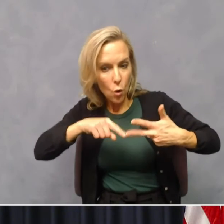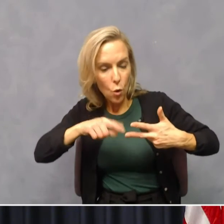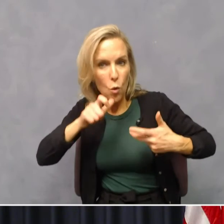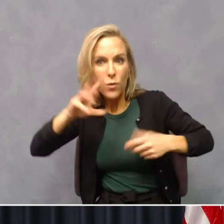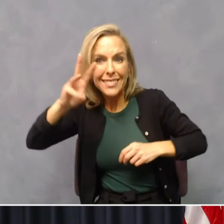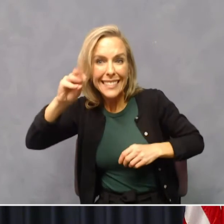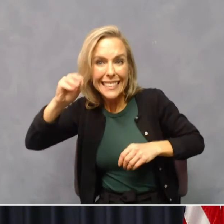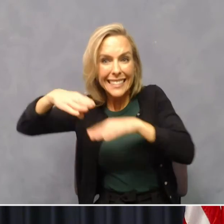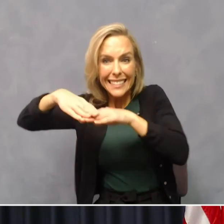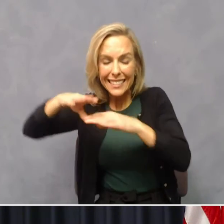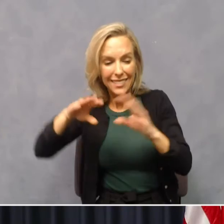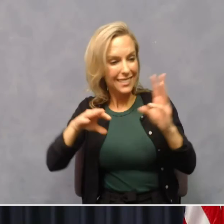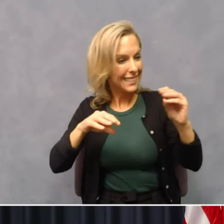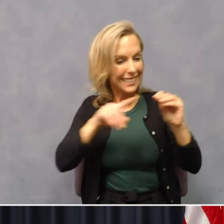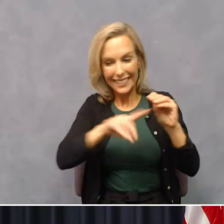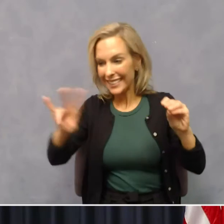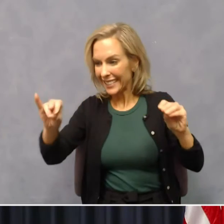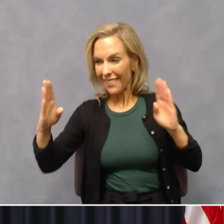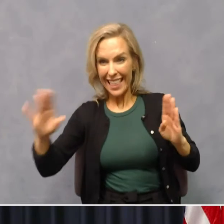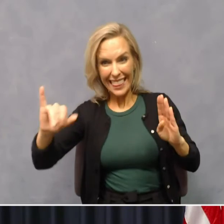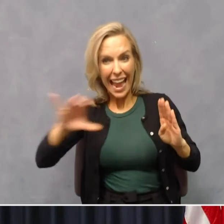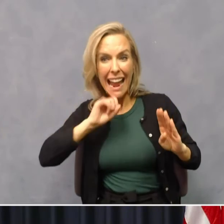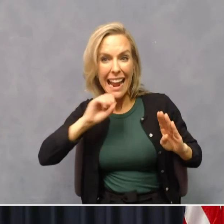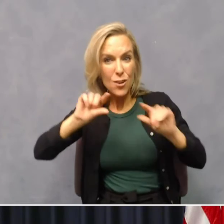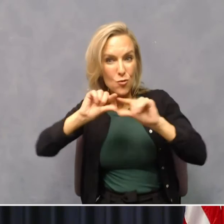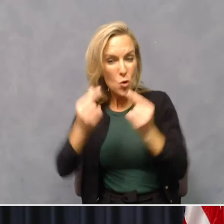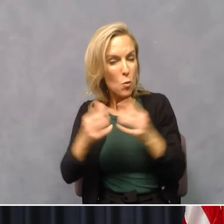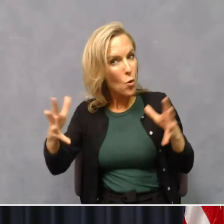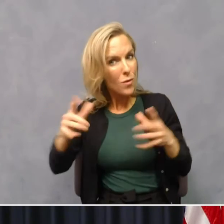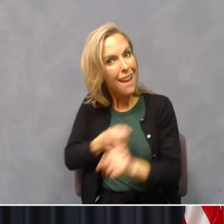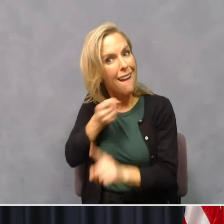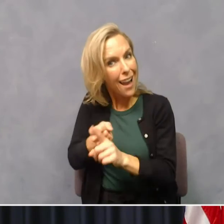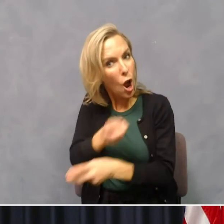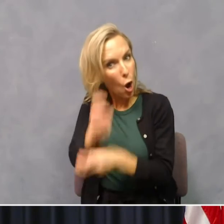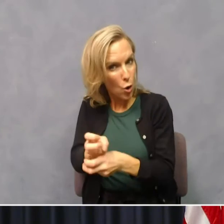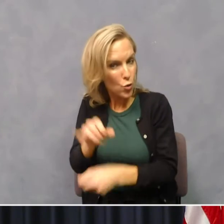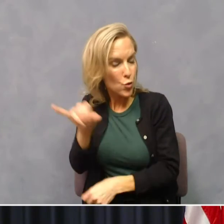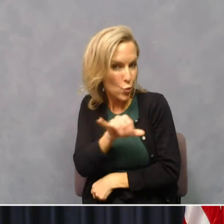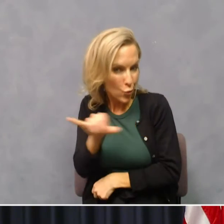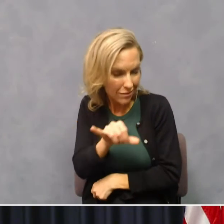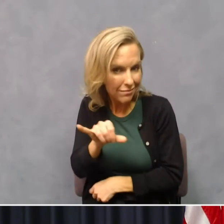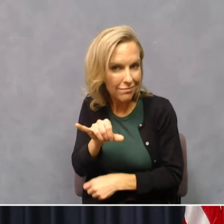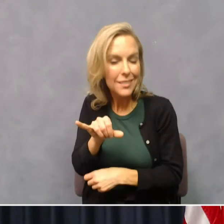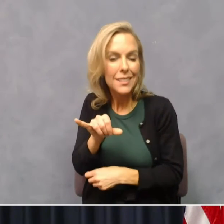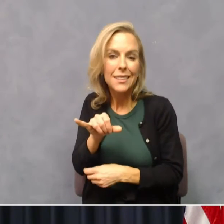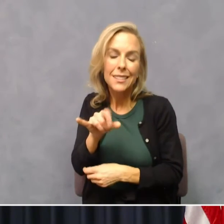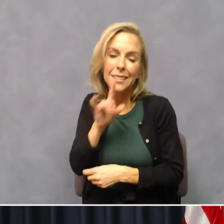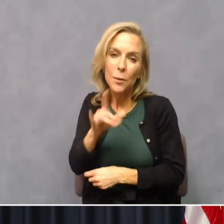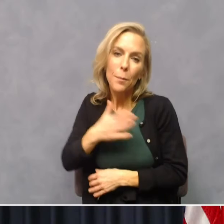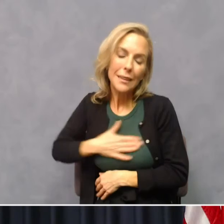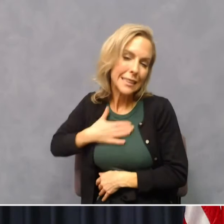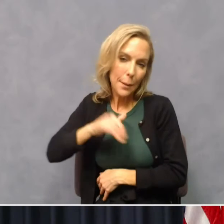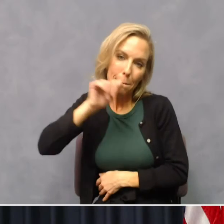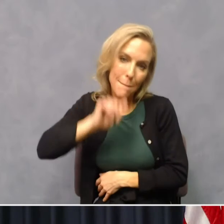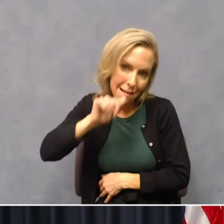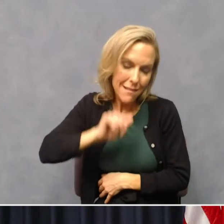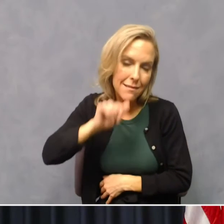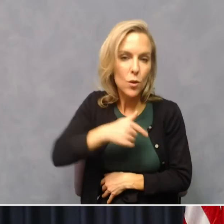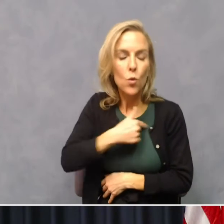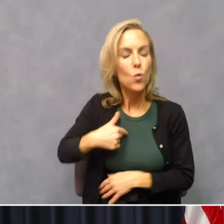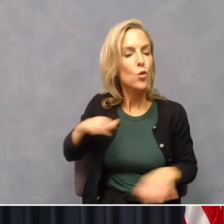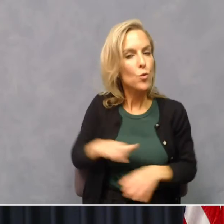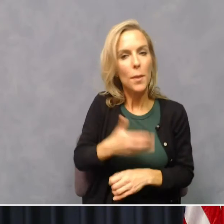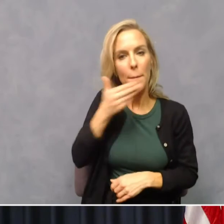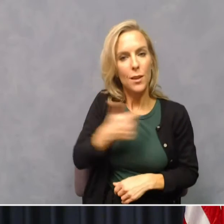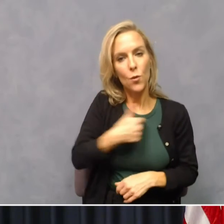70. That group is also hit hard by COVID. Just please have patience and know we're doing the best that we